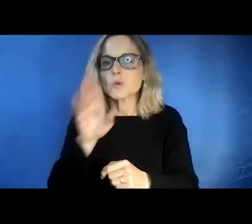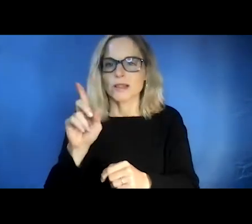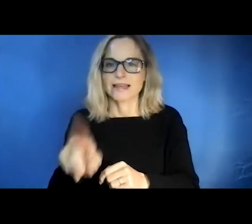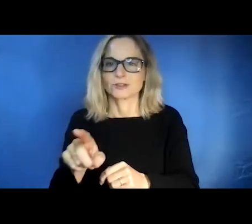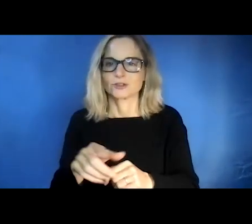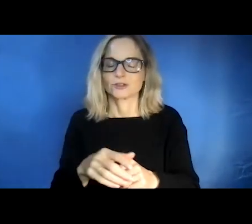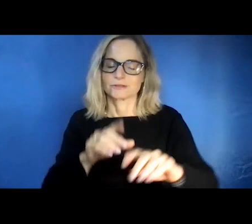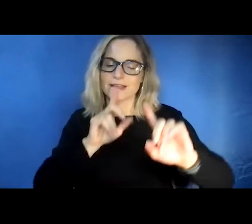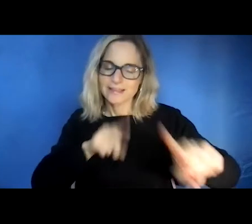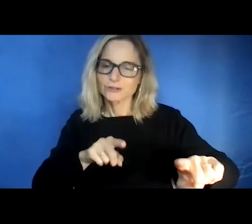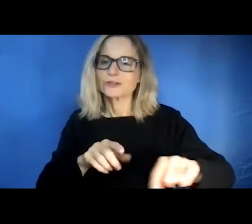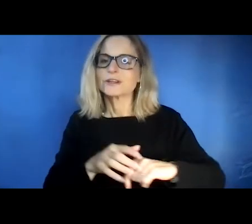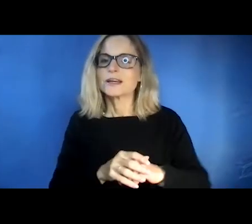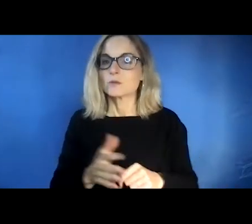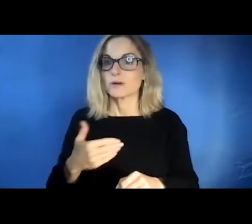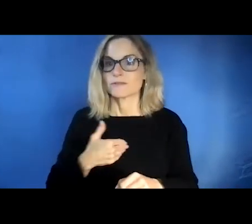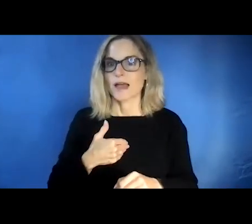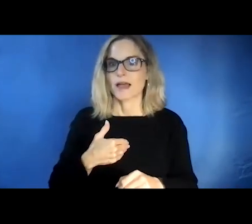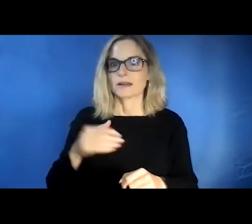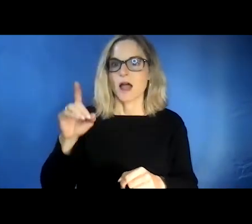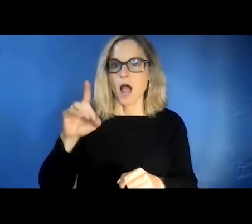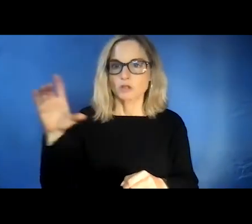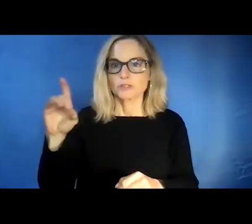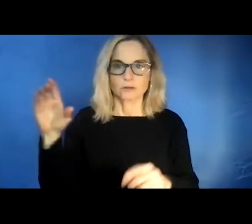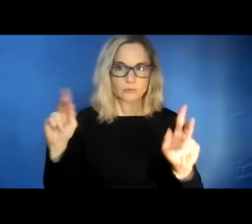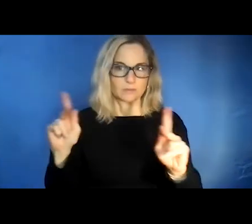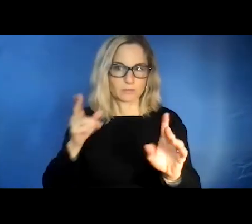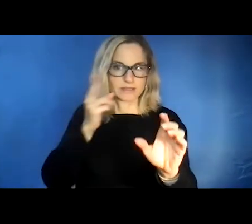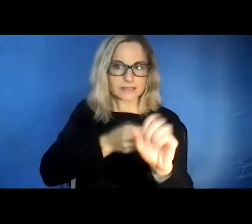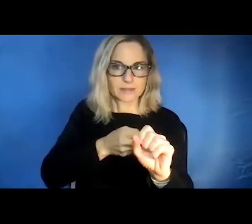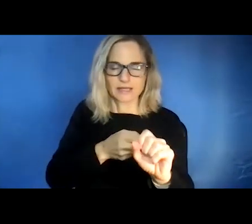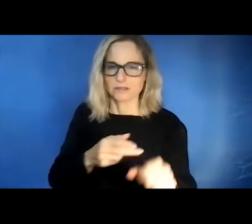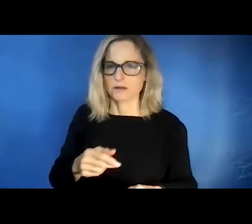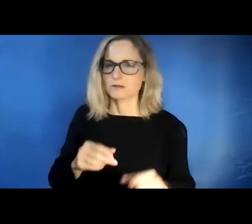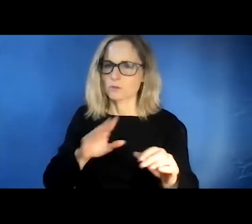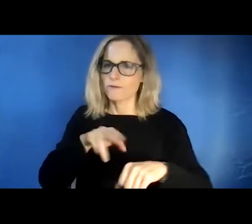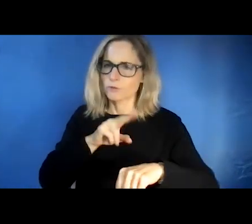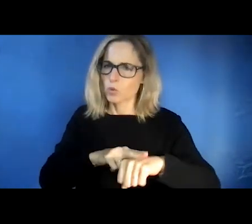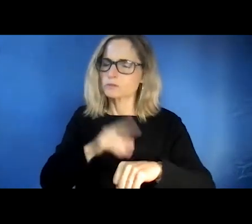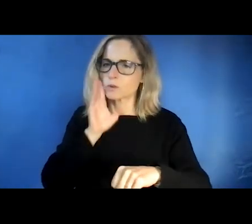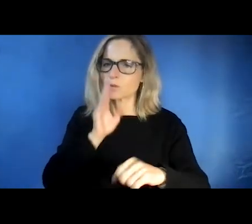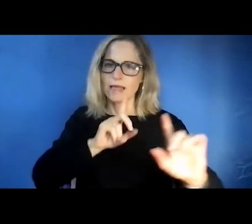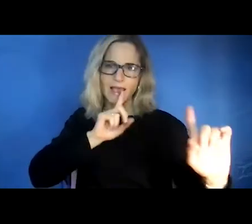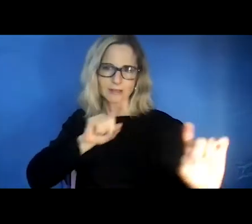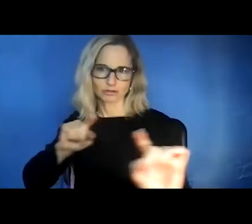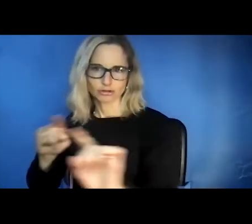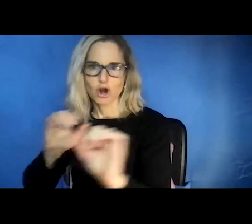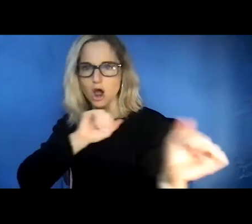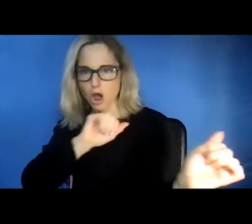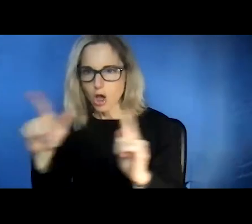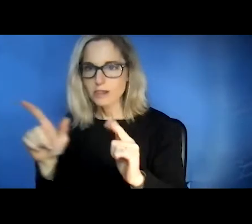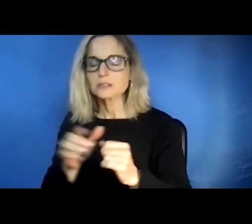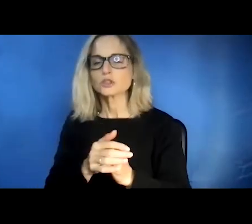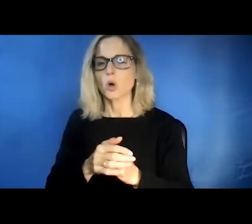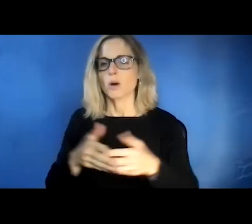had over 1,000 people registered for. There's hundreds and hundreds of people participating. And so give us just a little bit of time today to get that back out